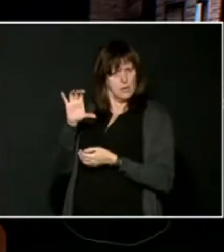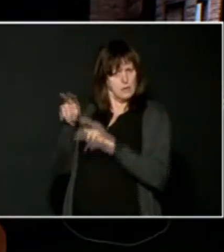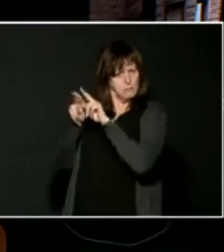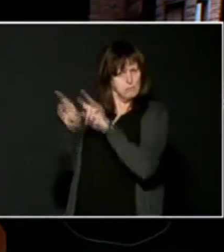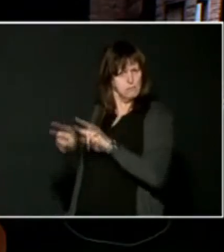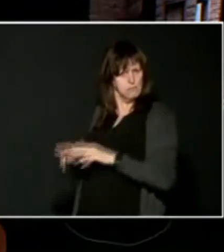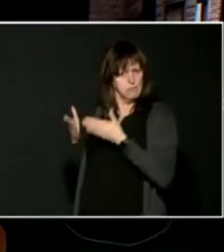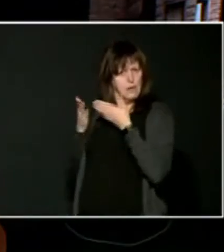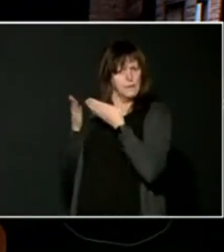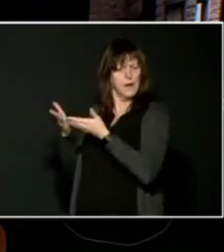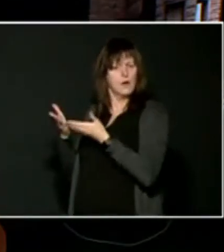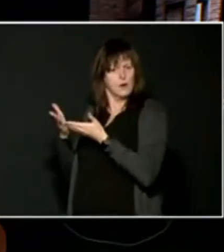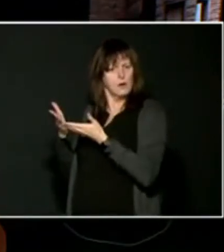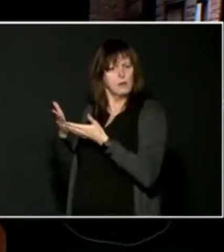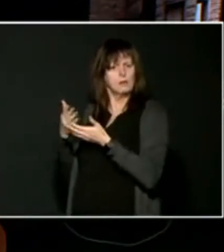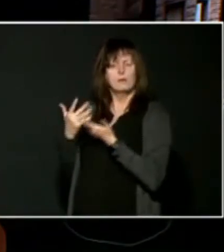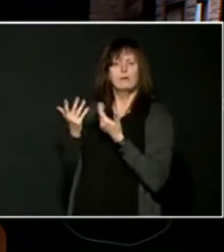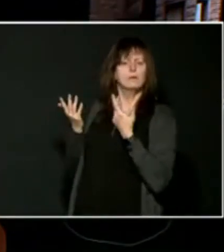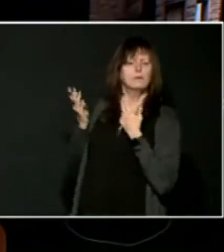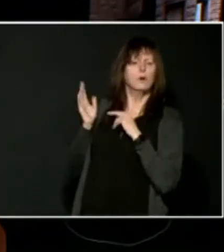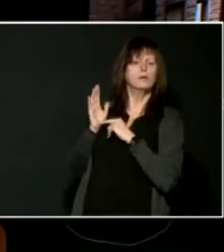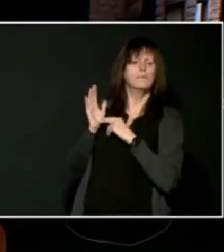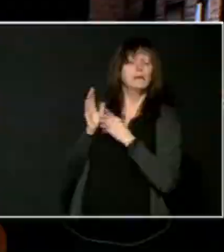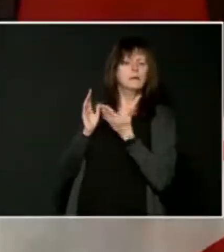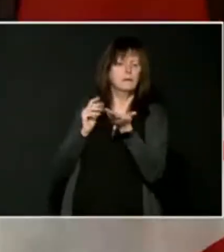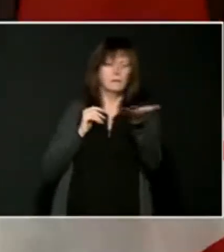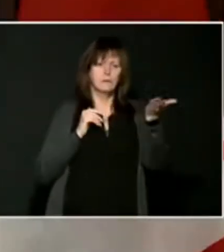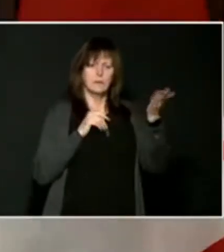for patient care? Can Ontario handle that?